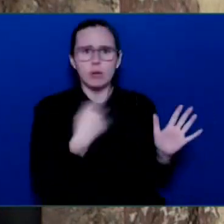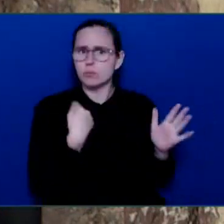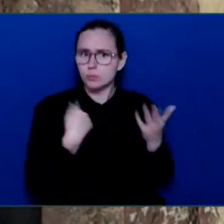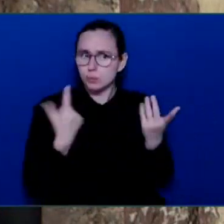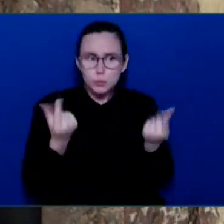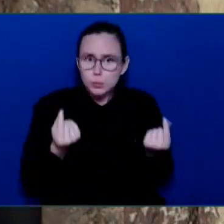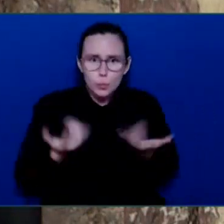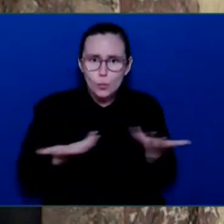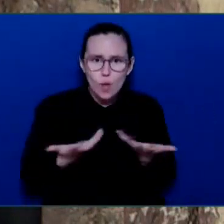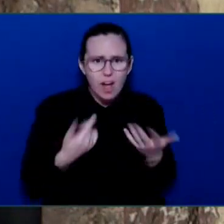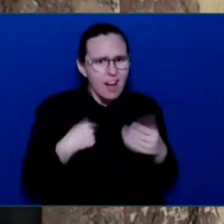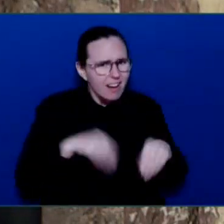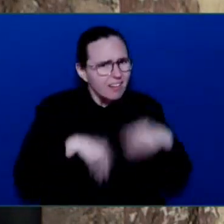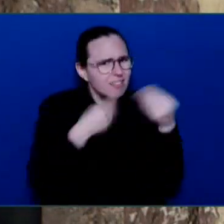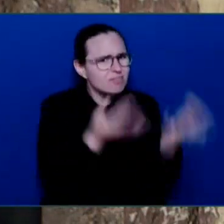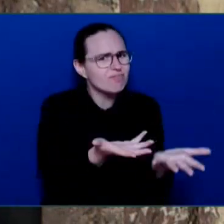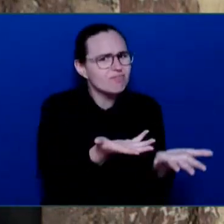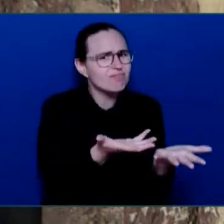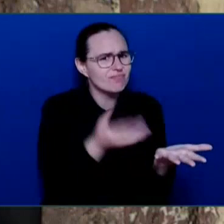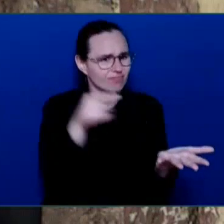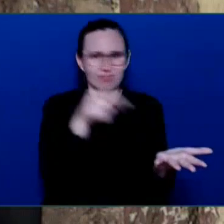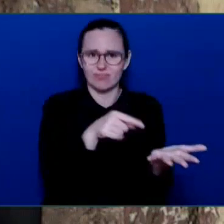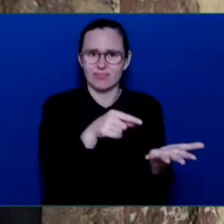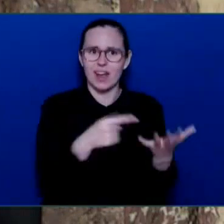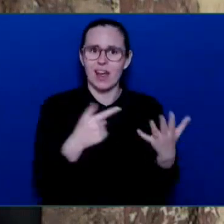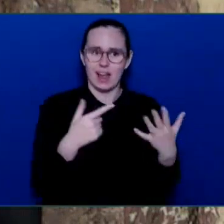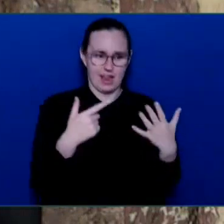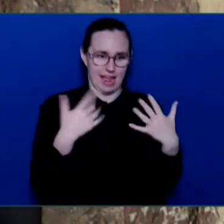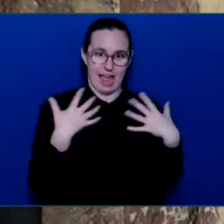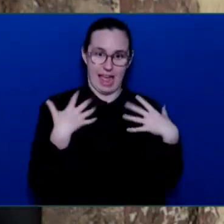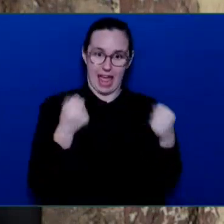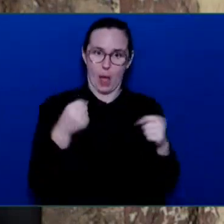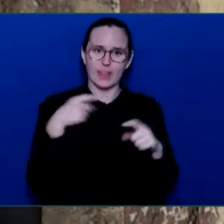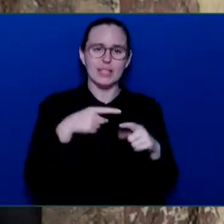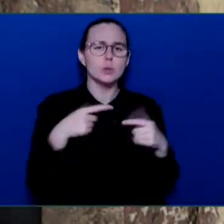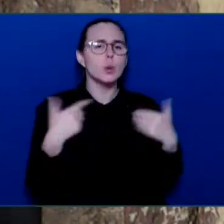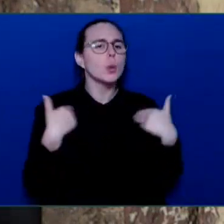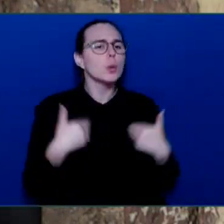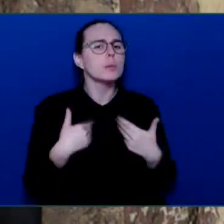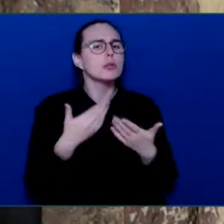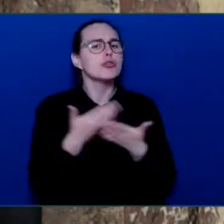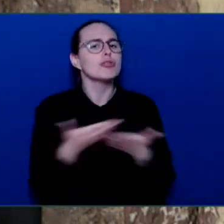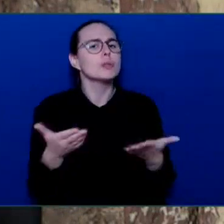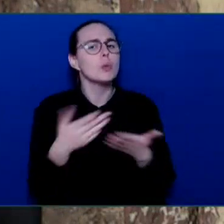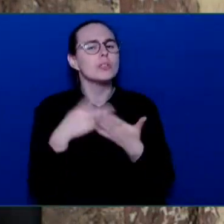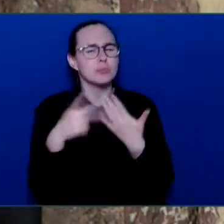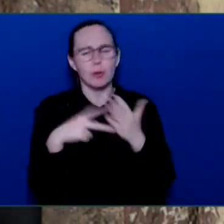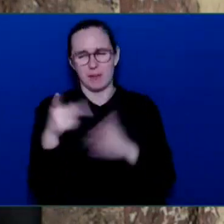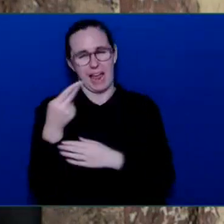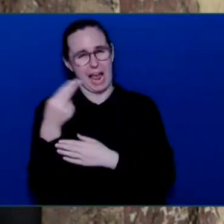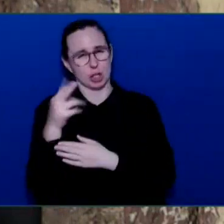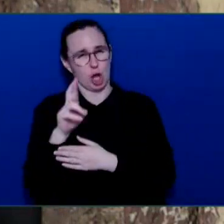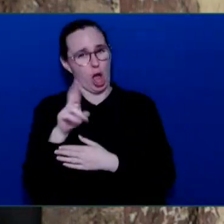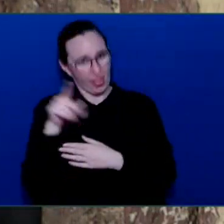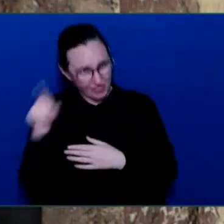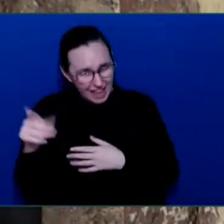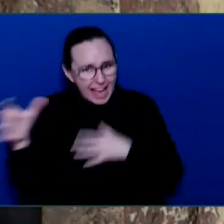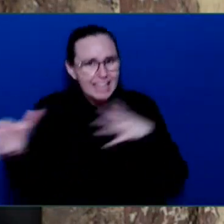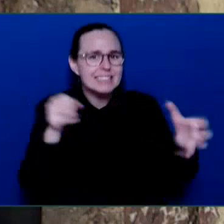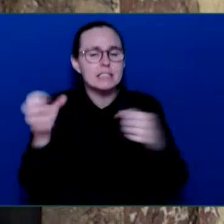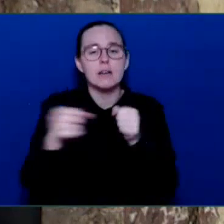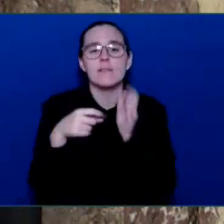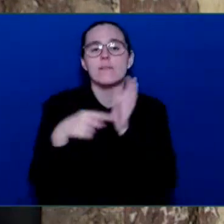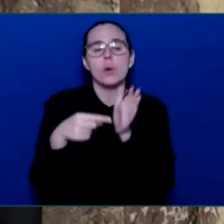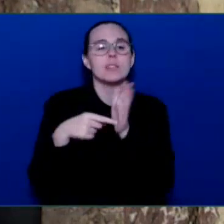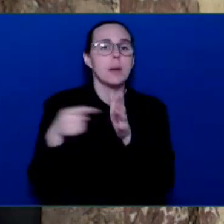and nurses, oncologists and health sciences professionals and healthcare workers. We're building out team-based care and cancer care. The member talks